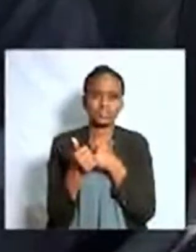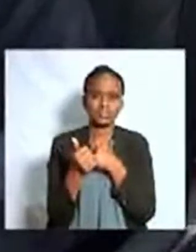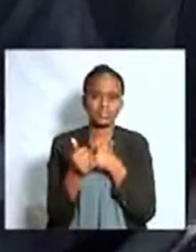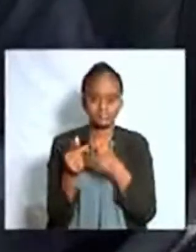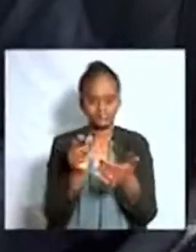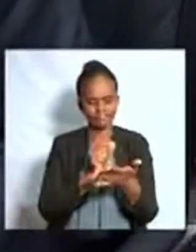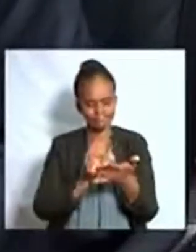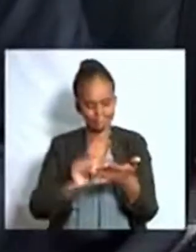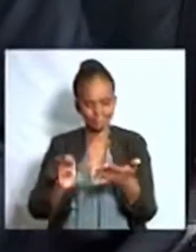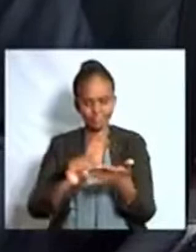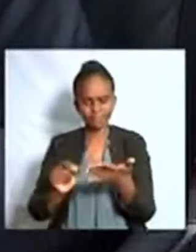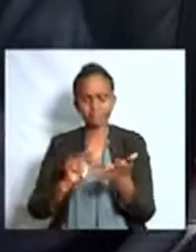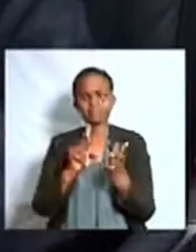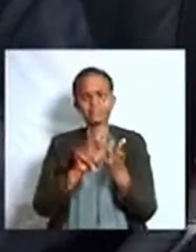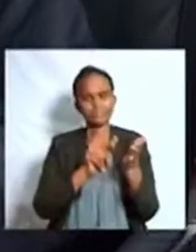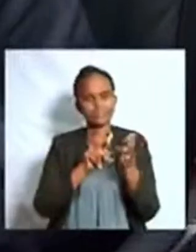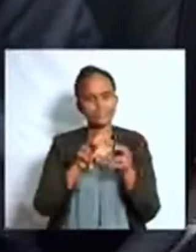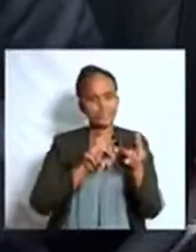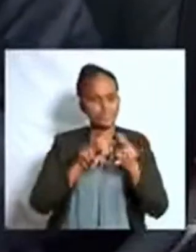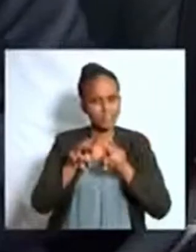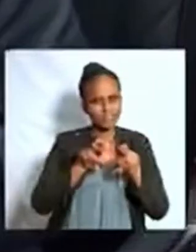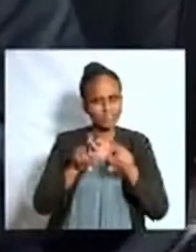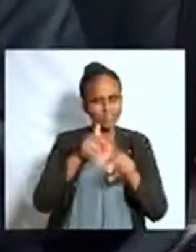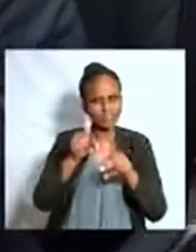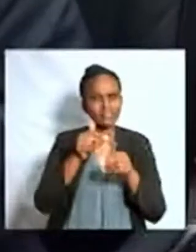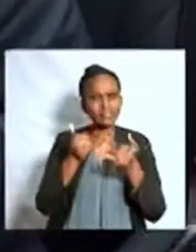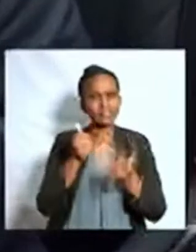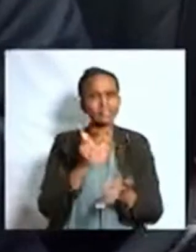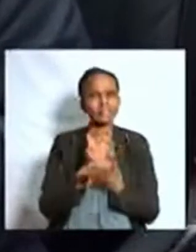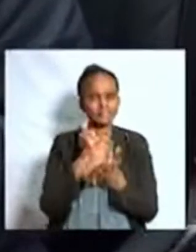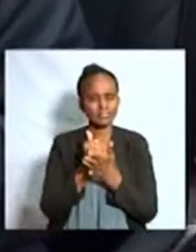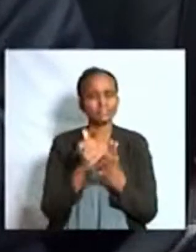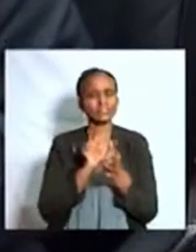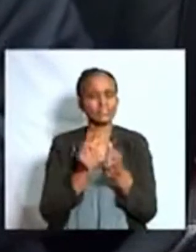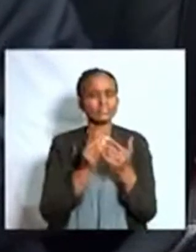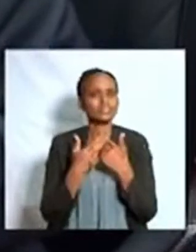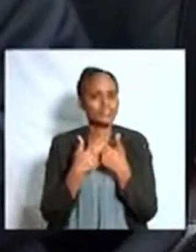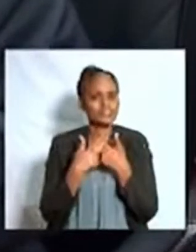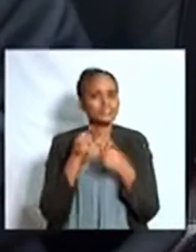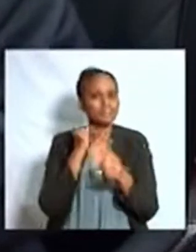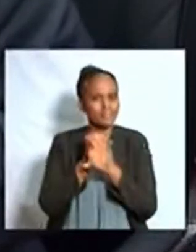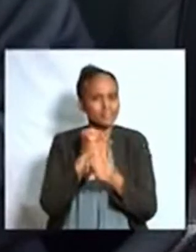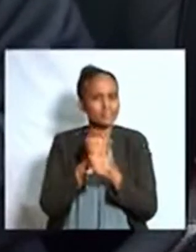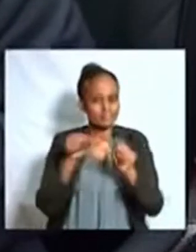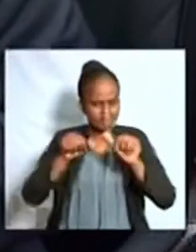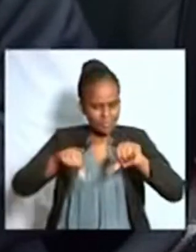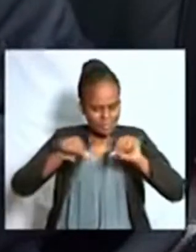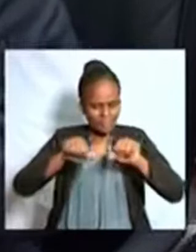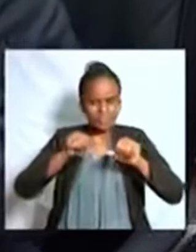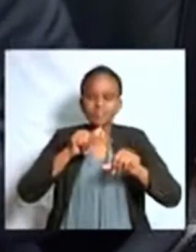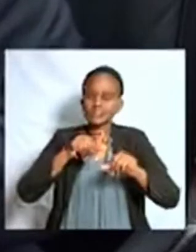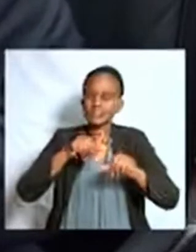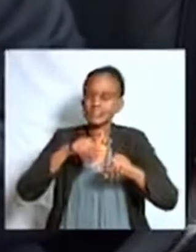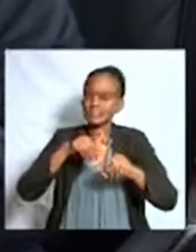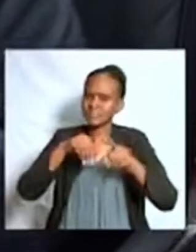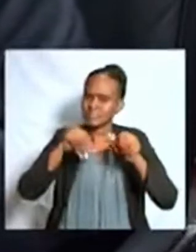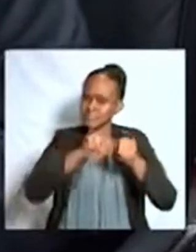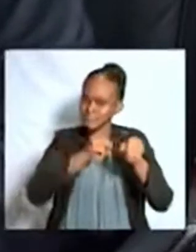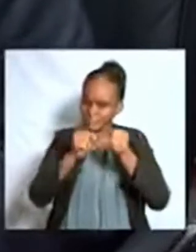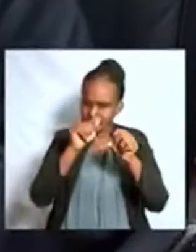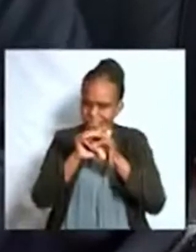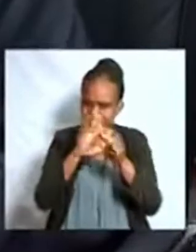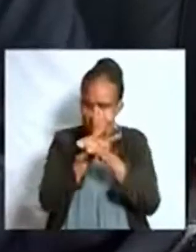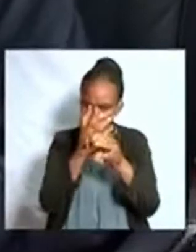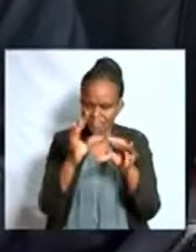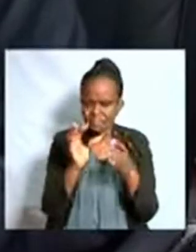unwritten rules that you use? Are you being assisted? Do we have a functional audit system in Chinsali Council or